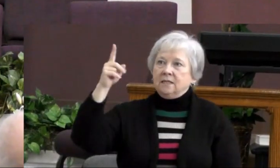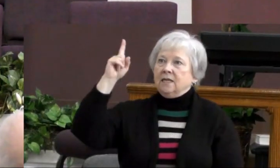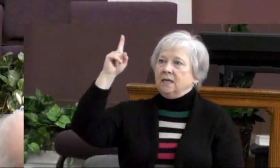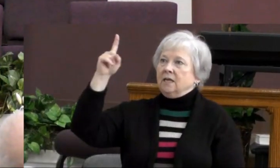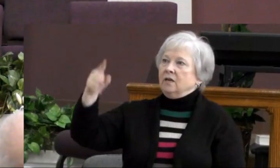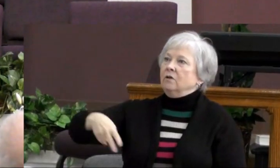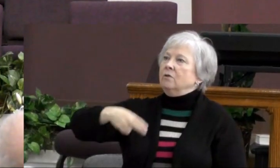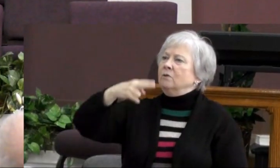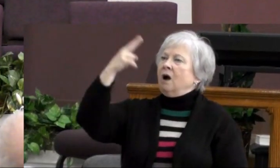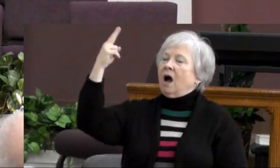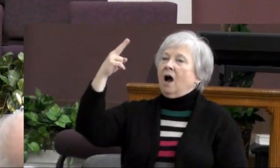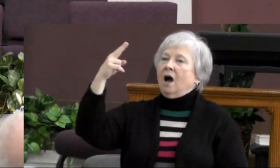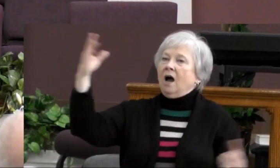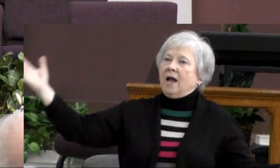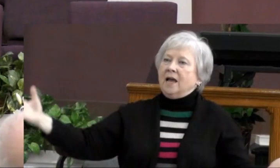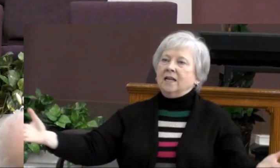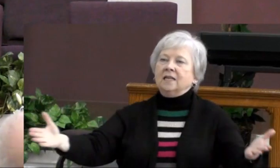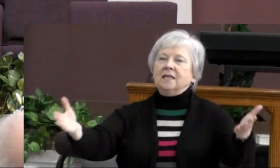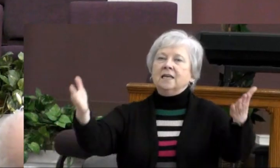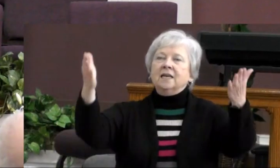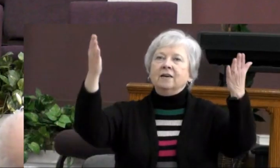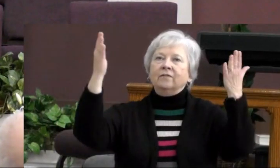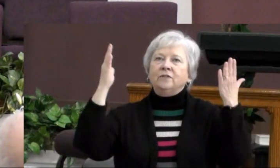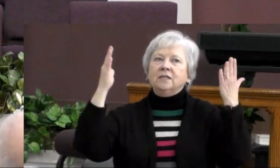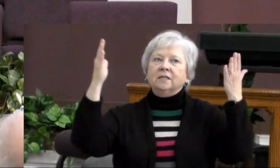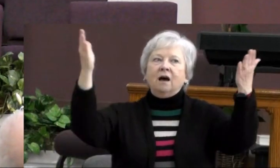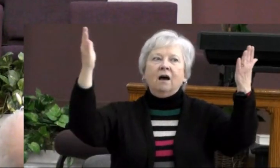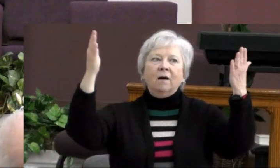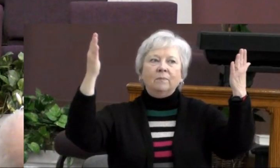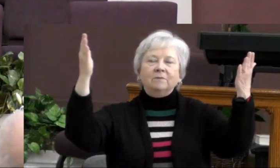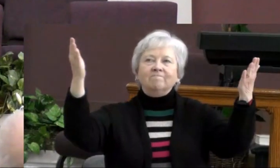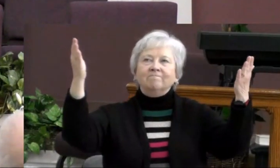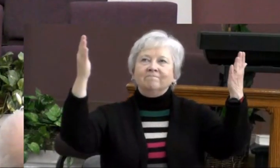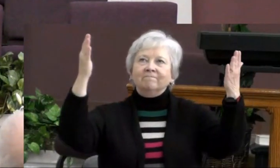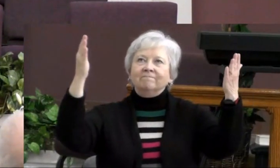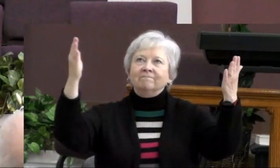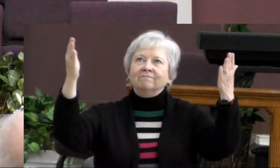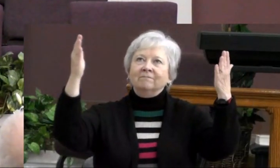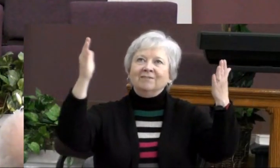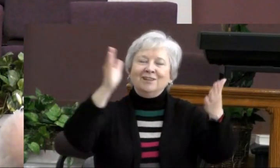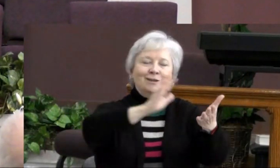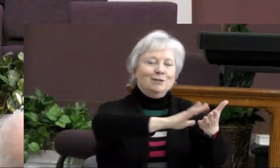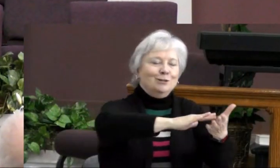To see you high and lifted up,